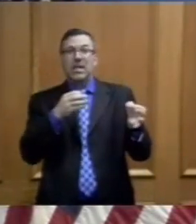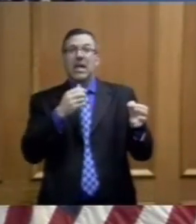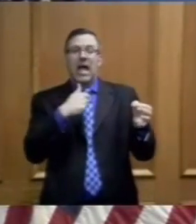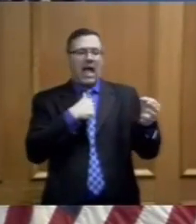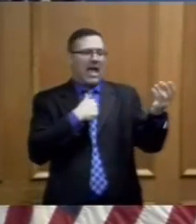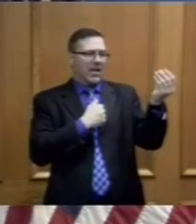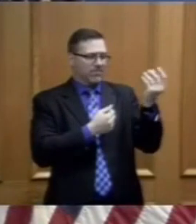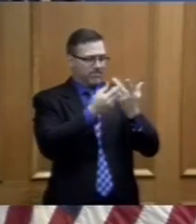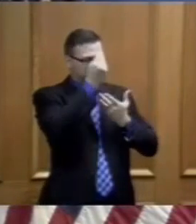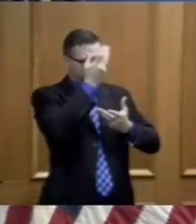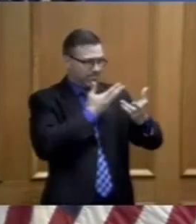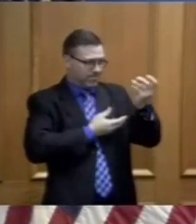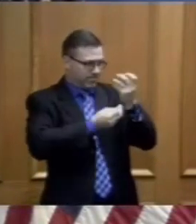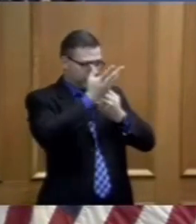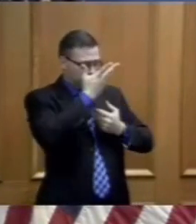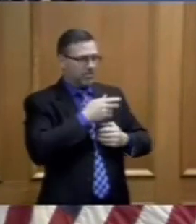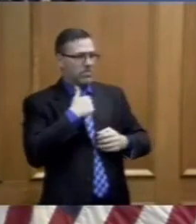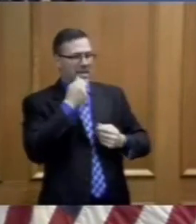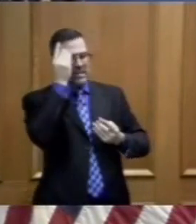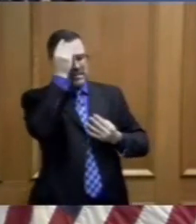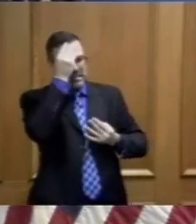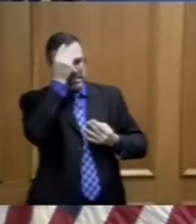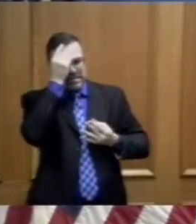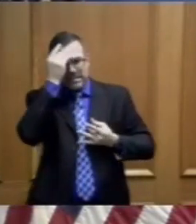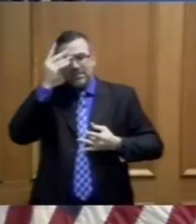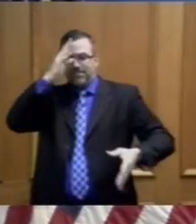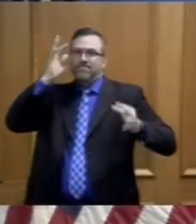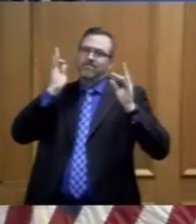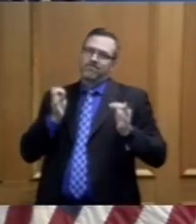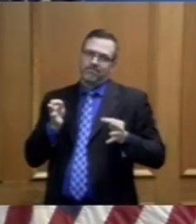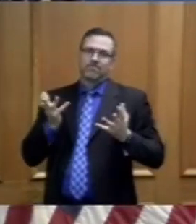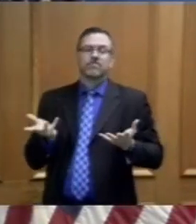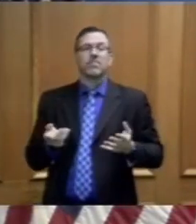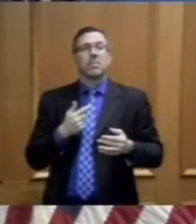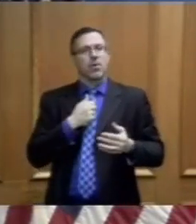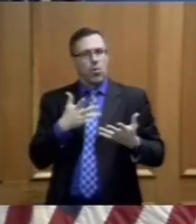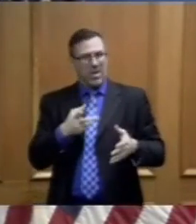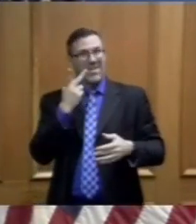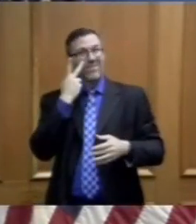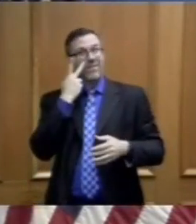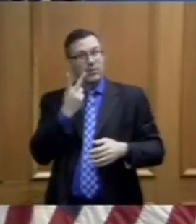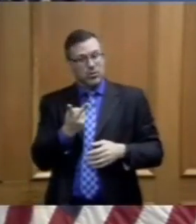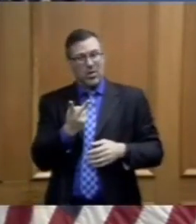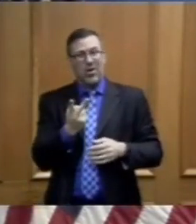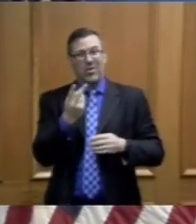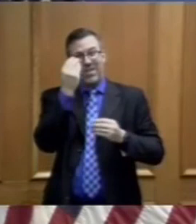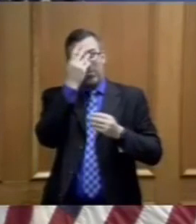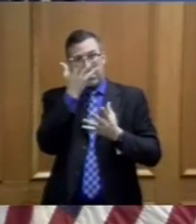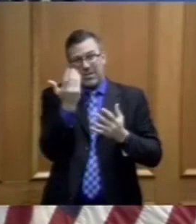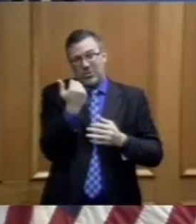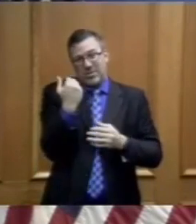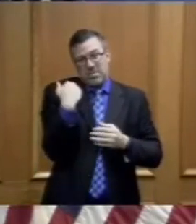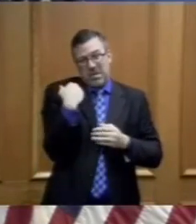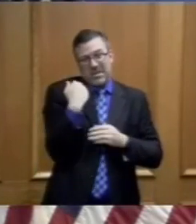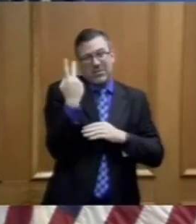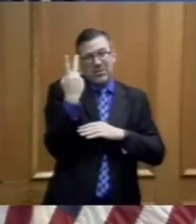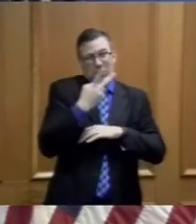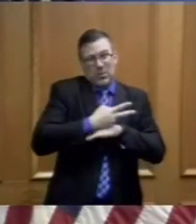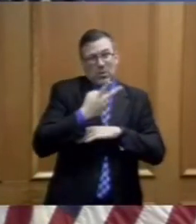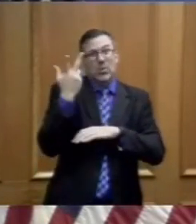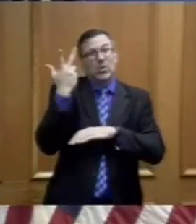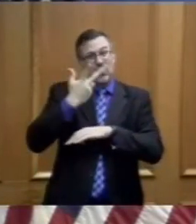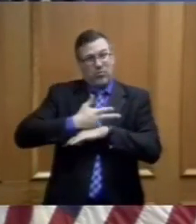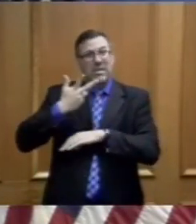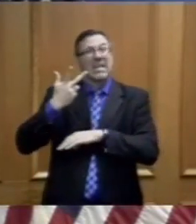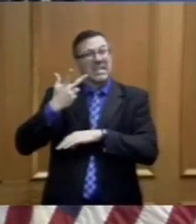don't always have all the information. But we clearly saw data in the last 2 or 3 days that